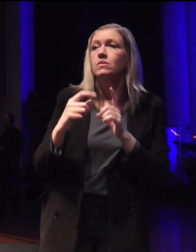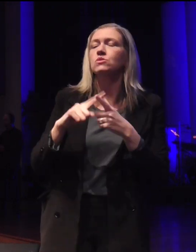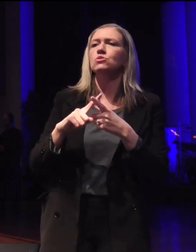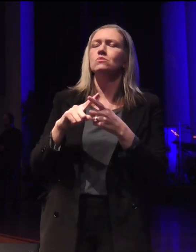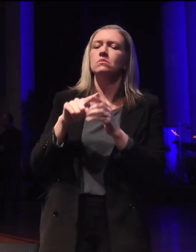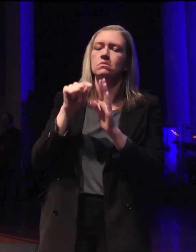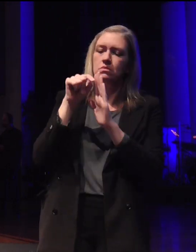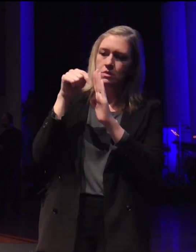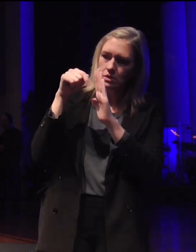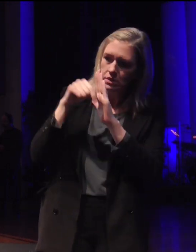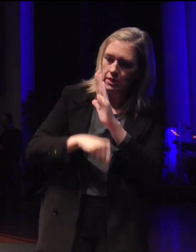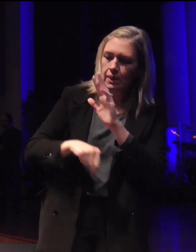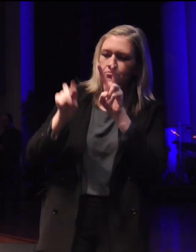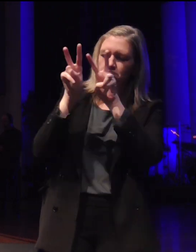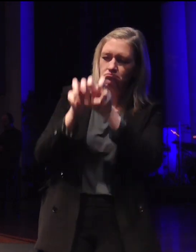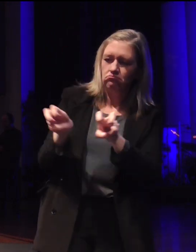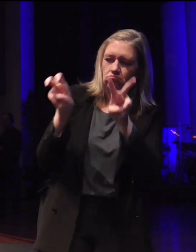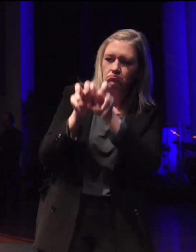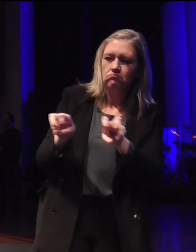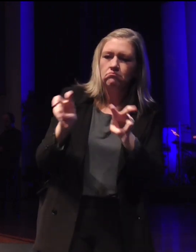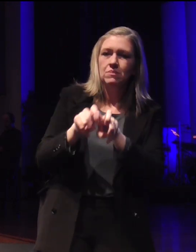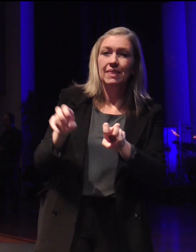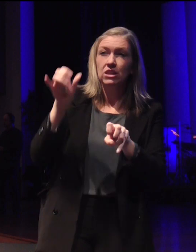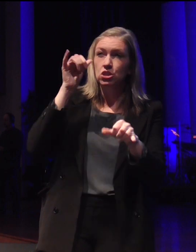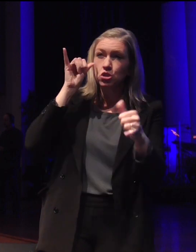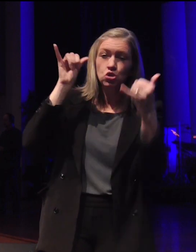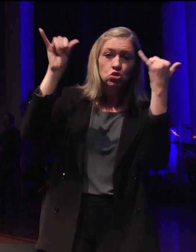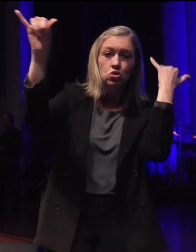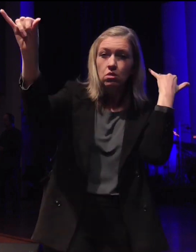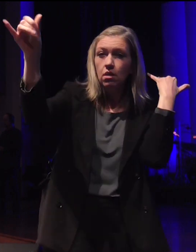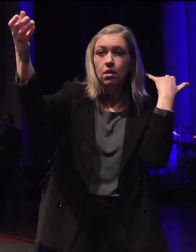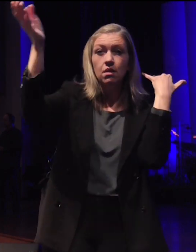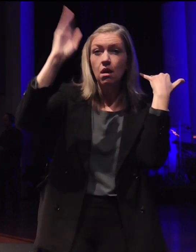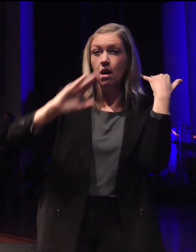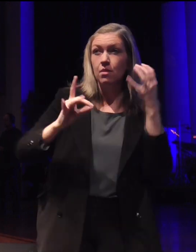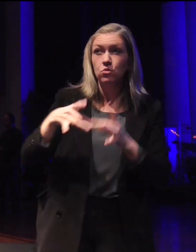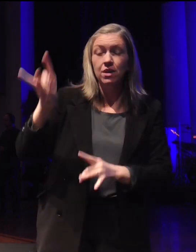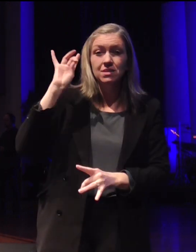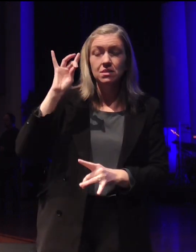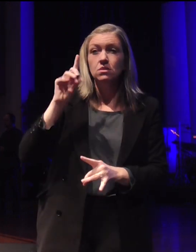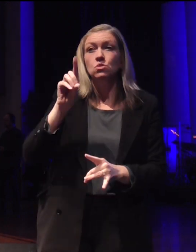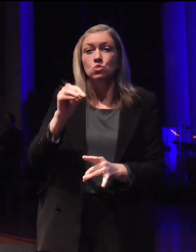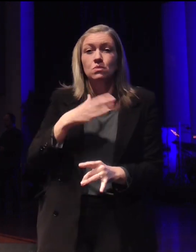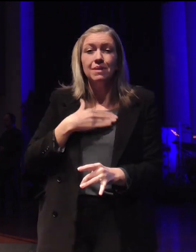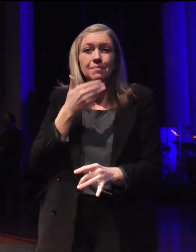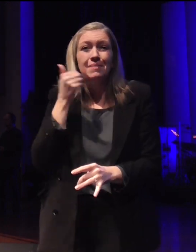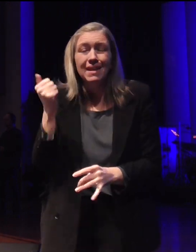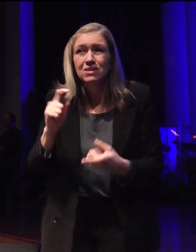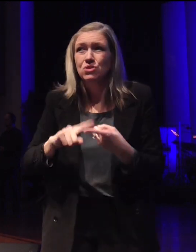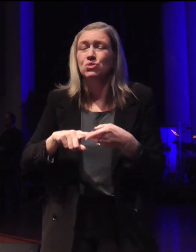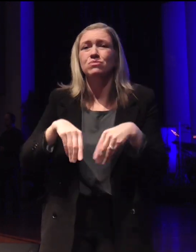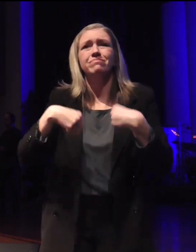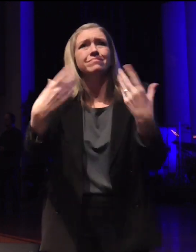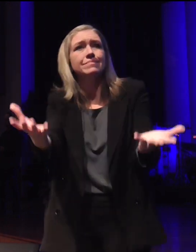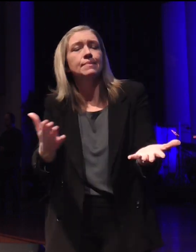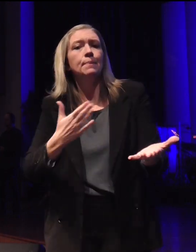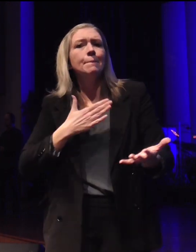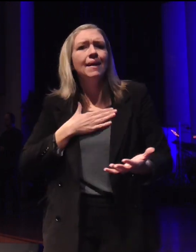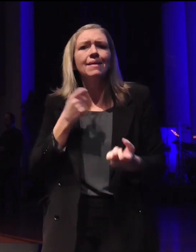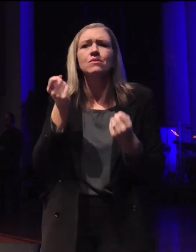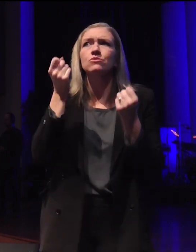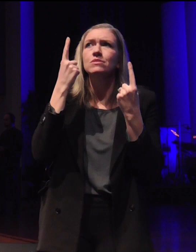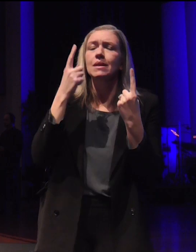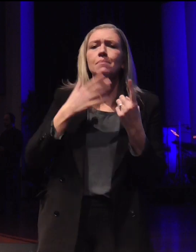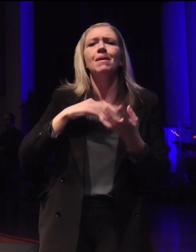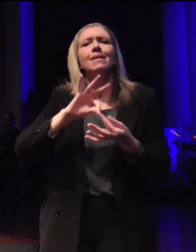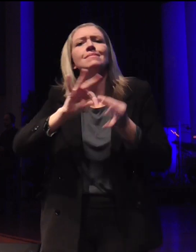deepen into the presence that is God, the eternal presence that God is, and do my best to deliver my understanding,